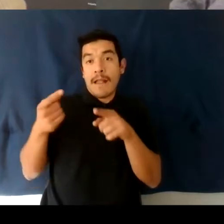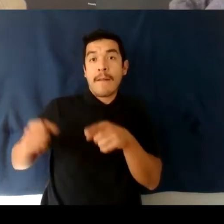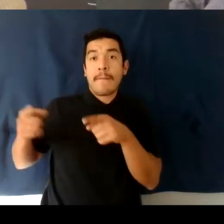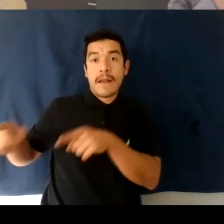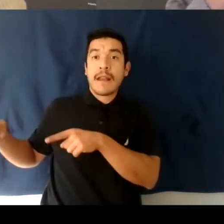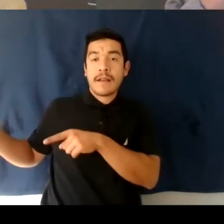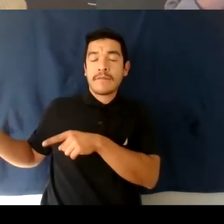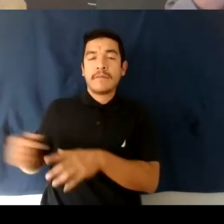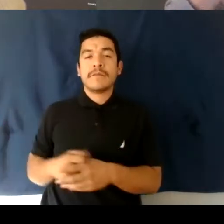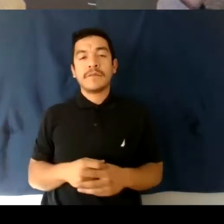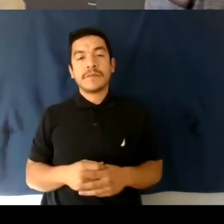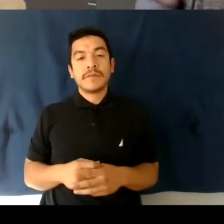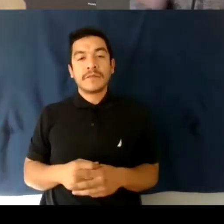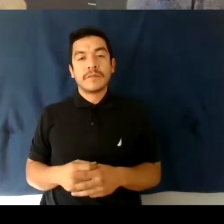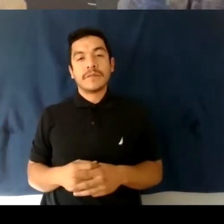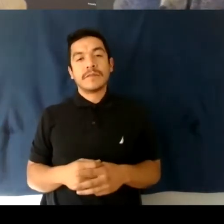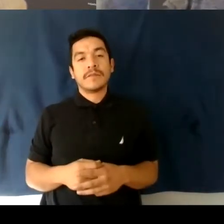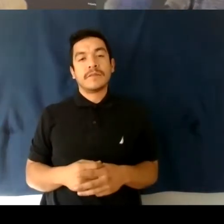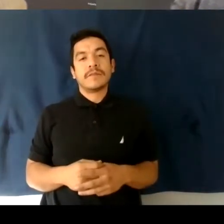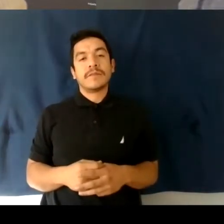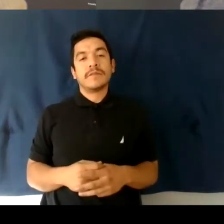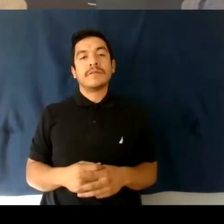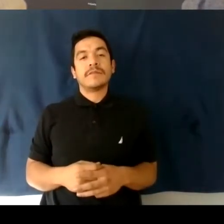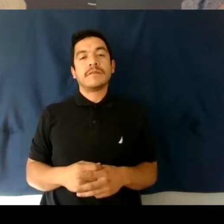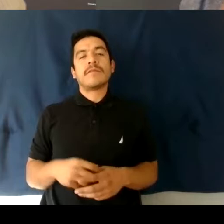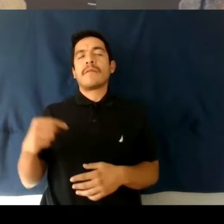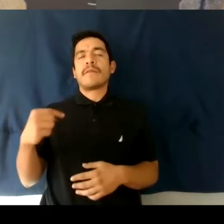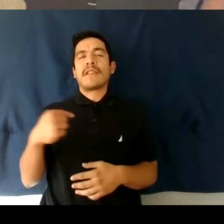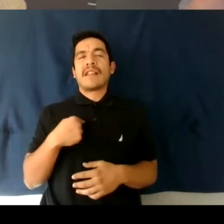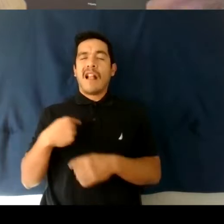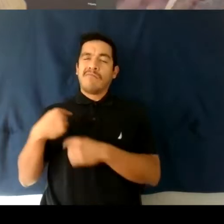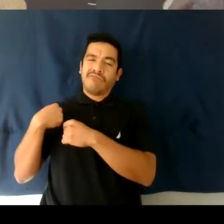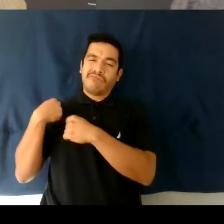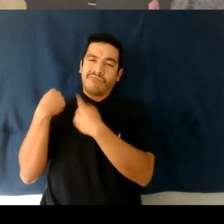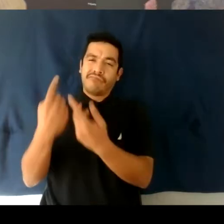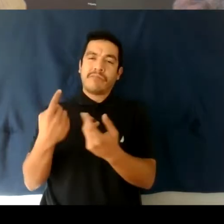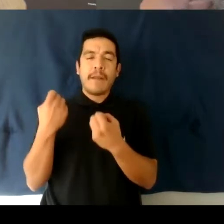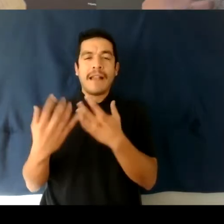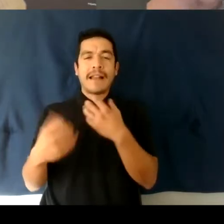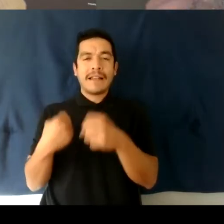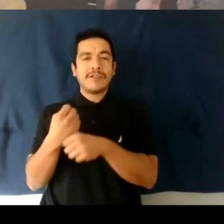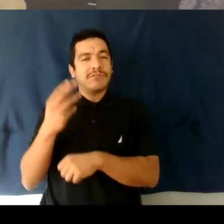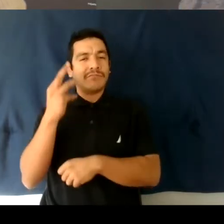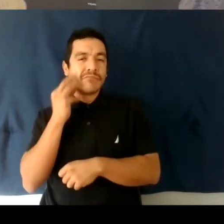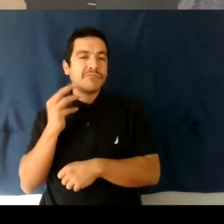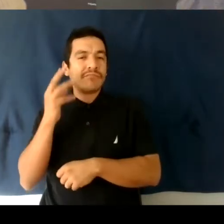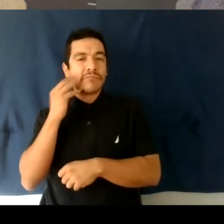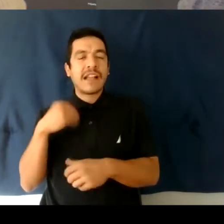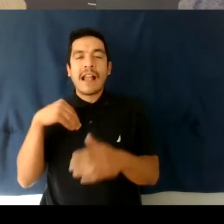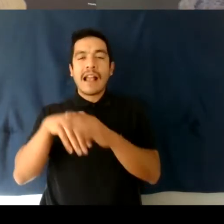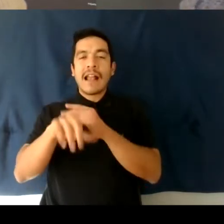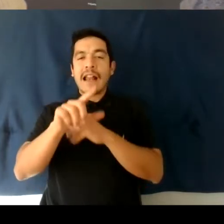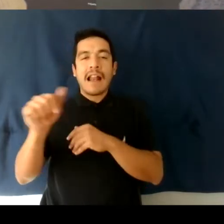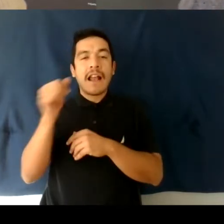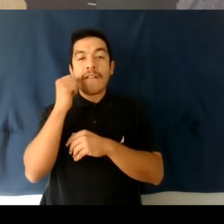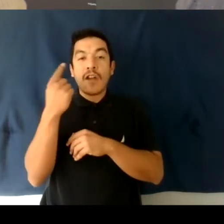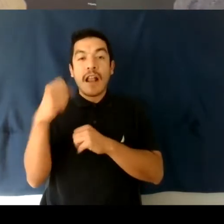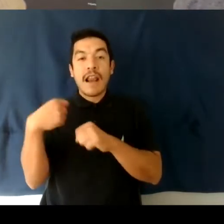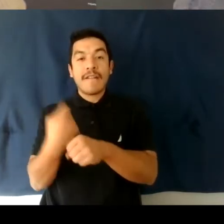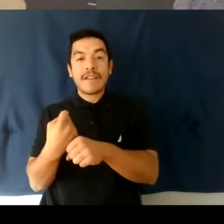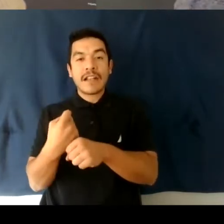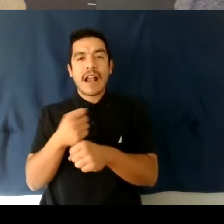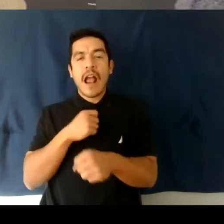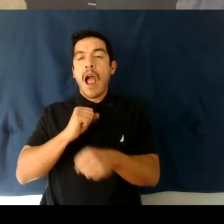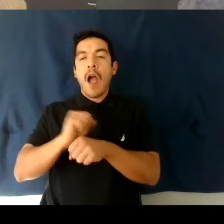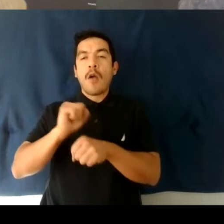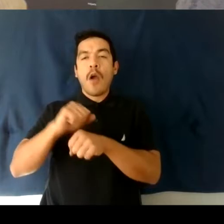And so I spent many years. I've, been in Los Angeles for 11 years. I've worked in